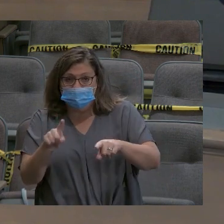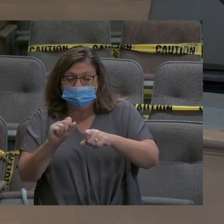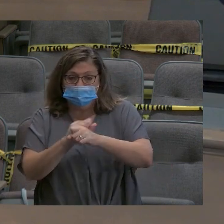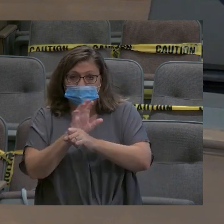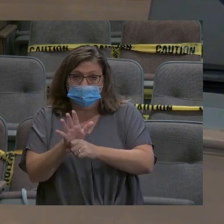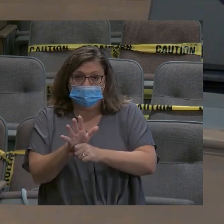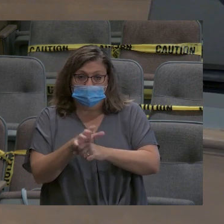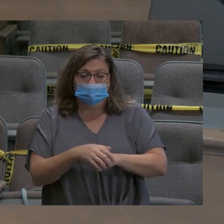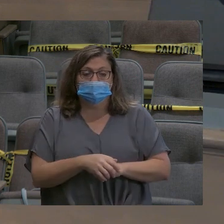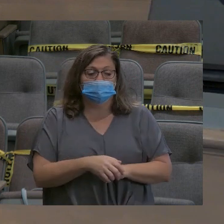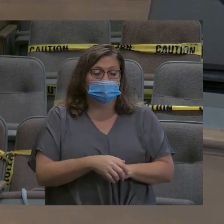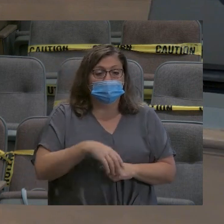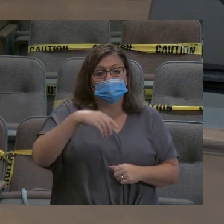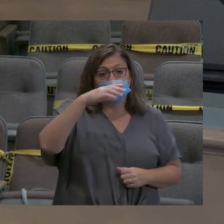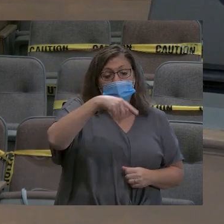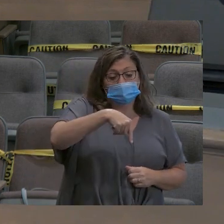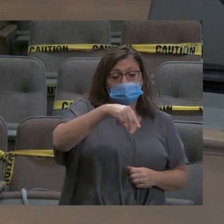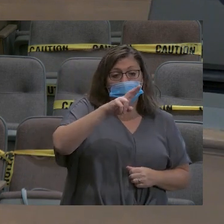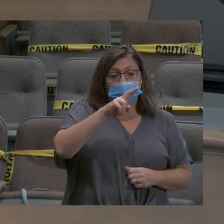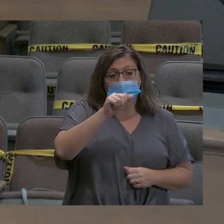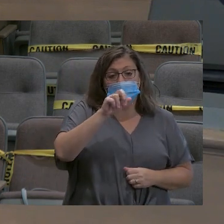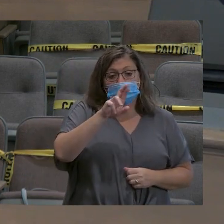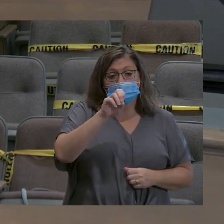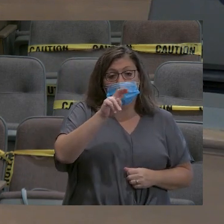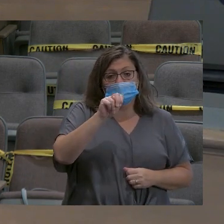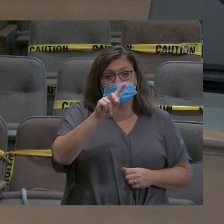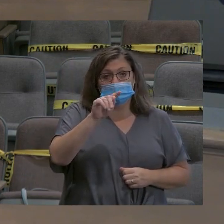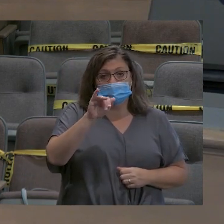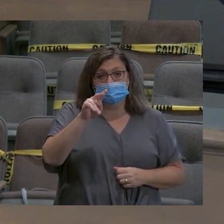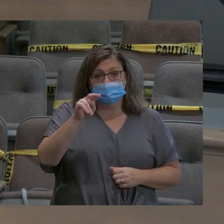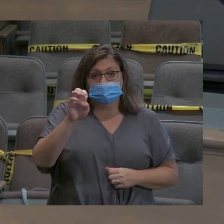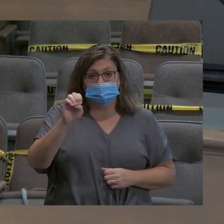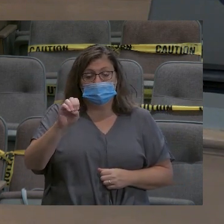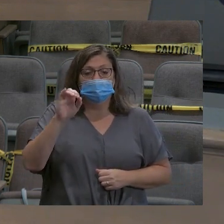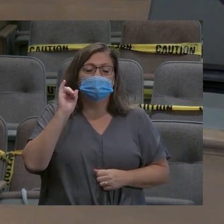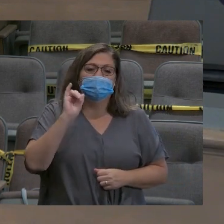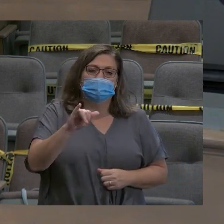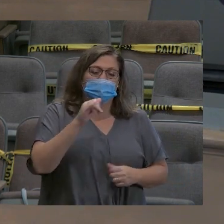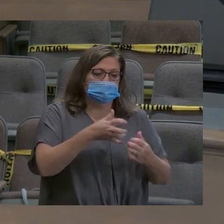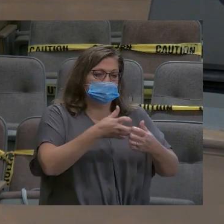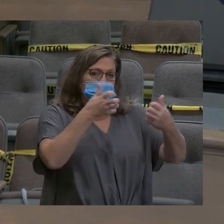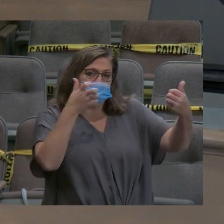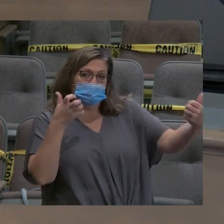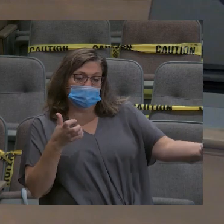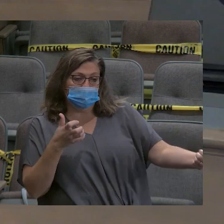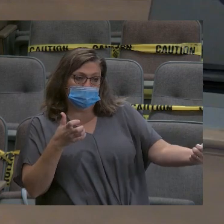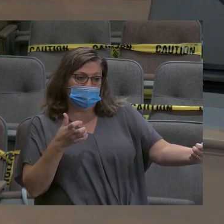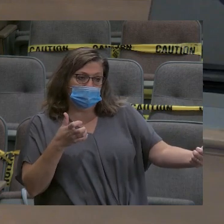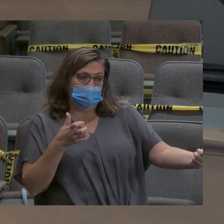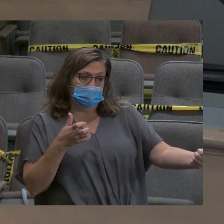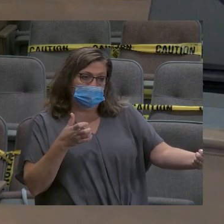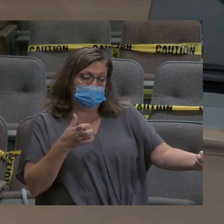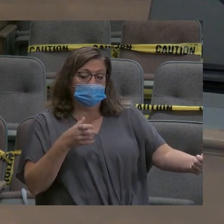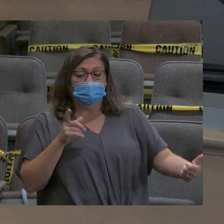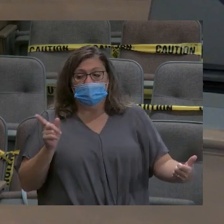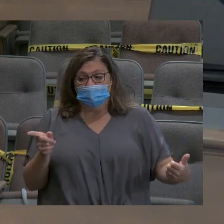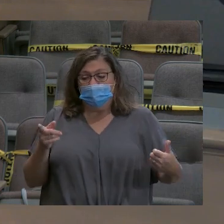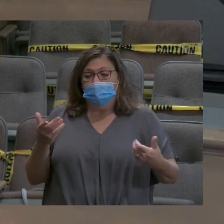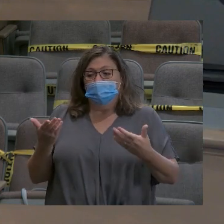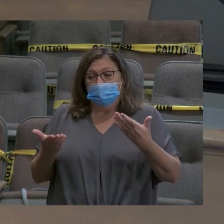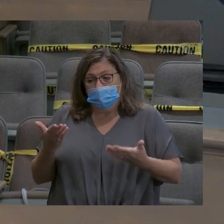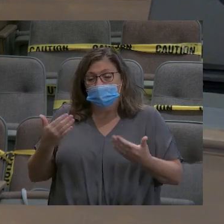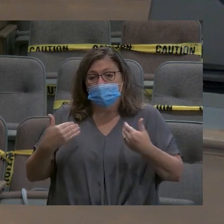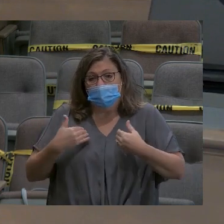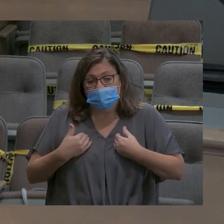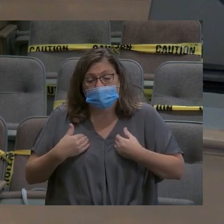Quarantining is a period of time when we separate people who have been exposed to someone who has the virus or who probably has the virus.